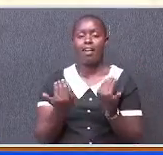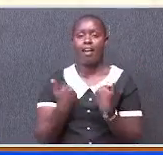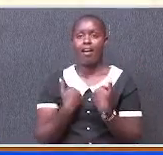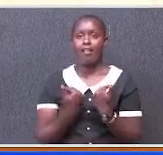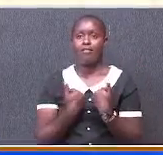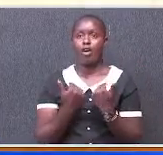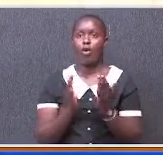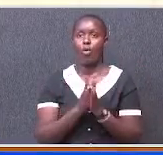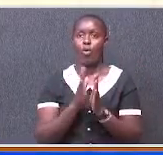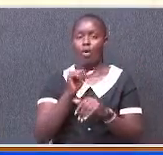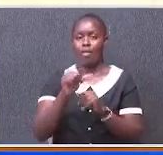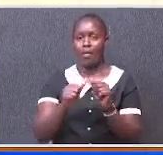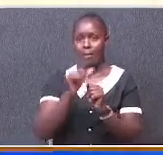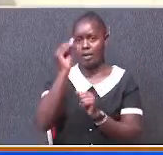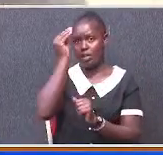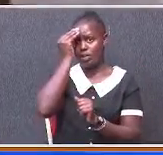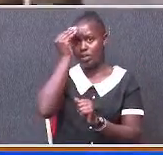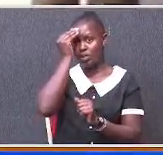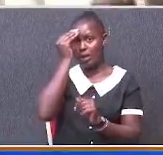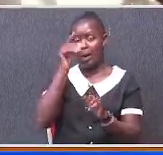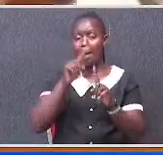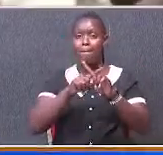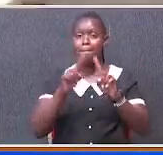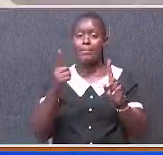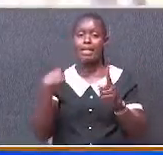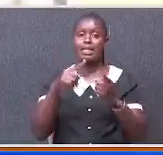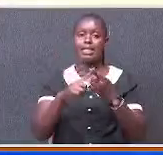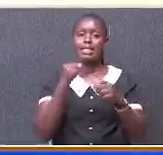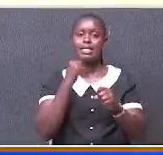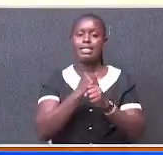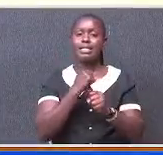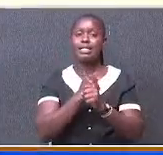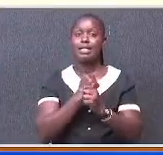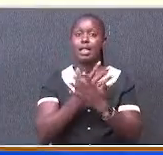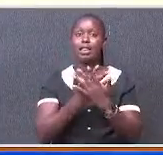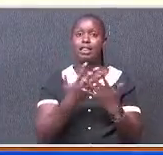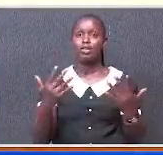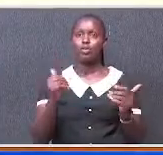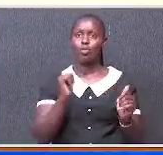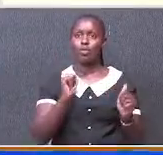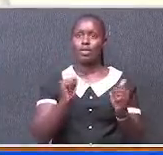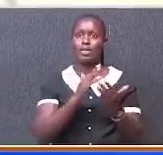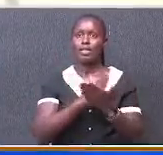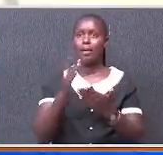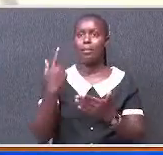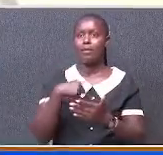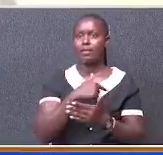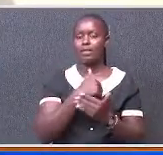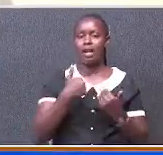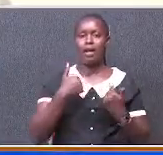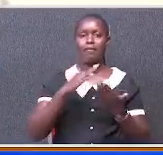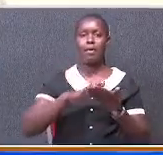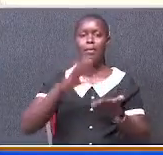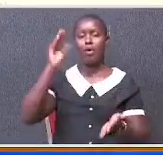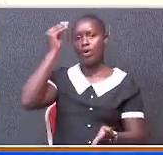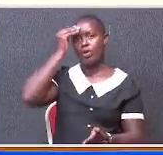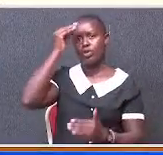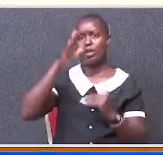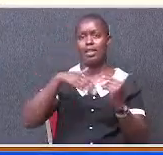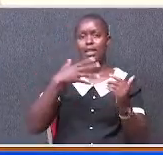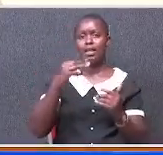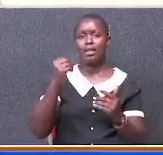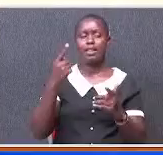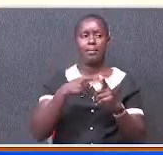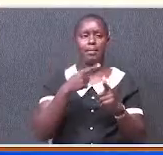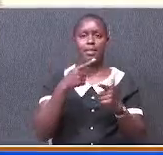with modest education, but they moved, they did things that those of us who have had much more education than them look back